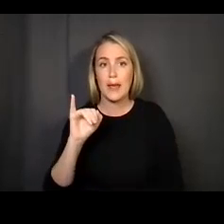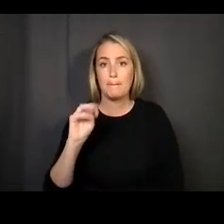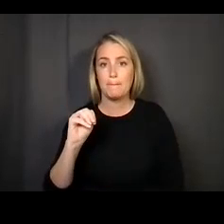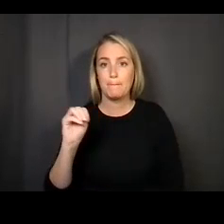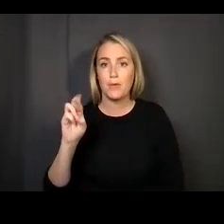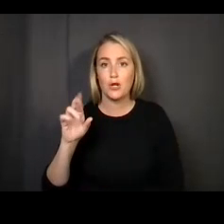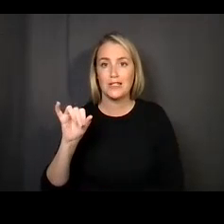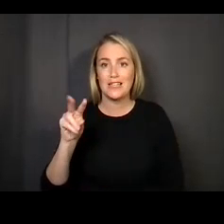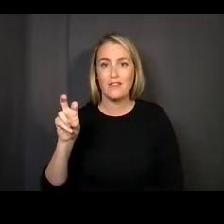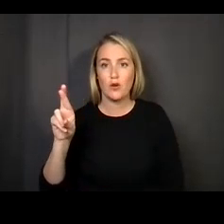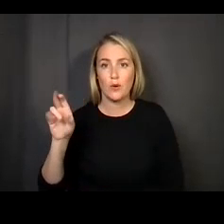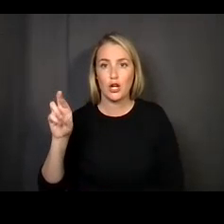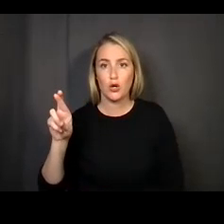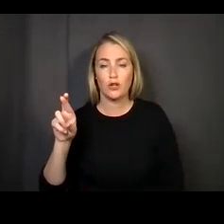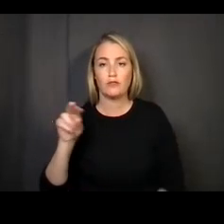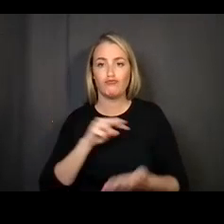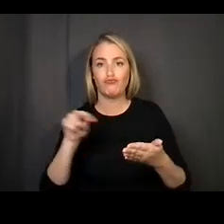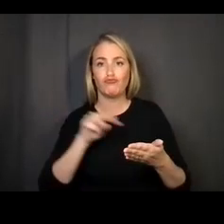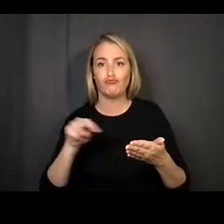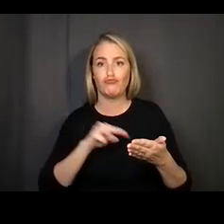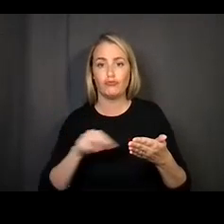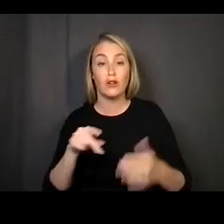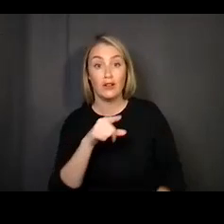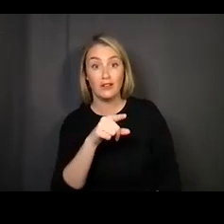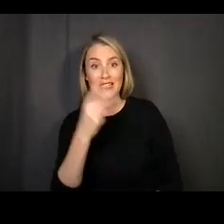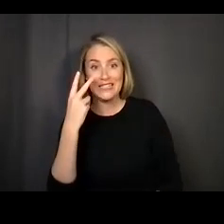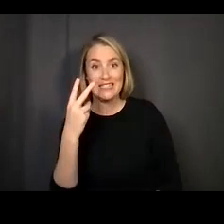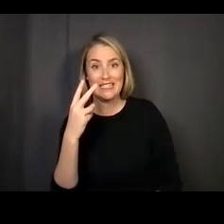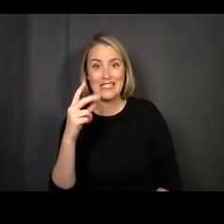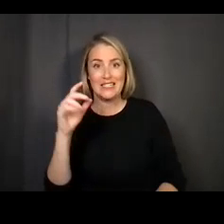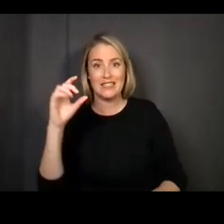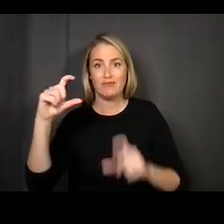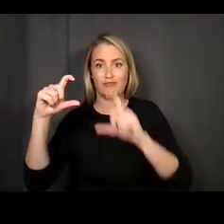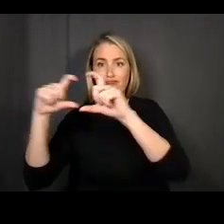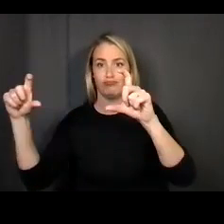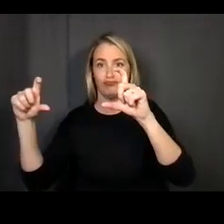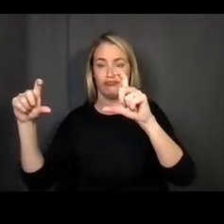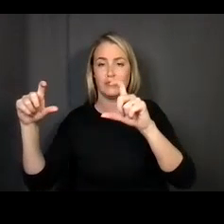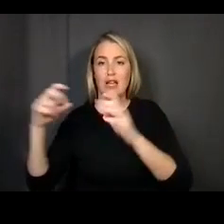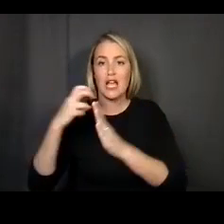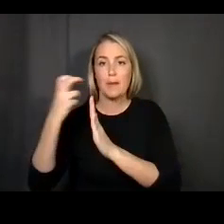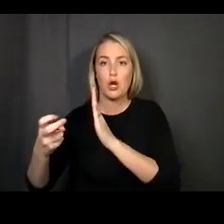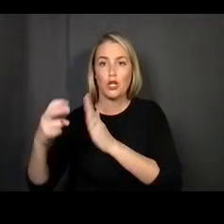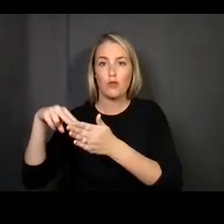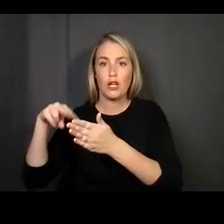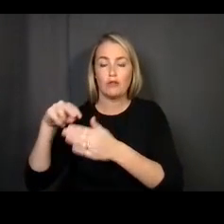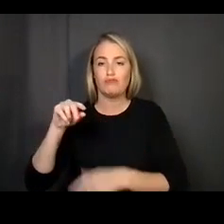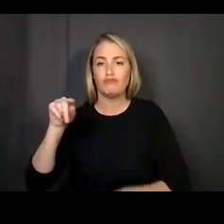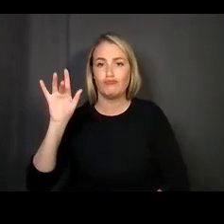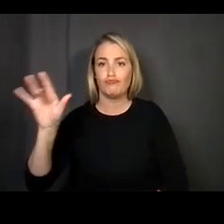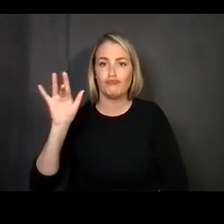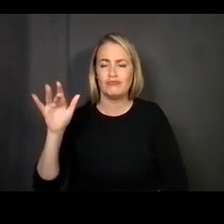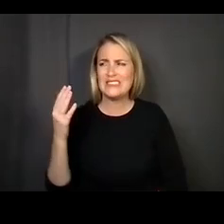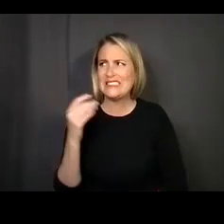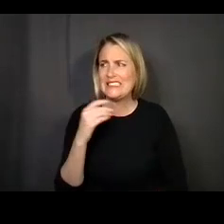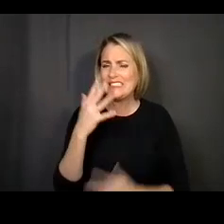your student. You can see there's a big button right here. Que hay un botón aquí. Unfortunately, last I checked,